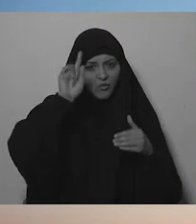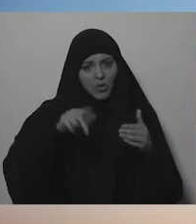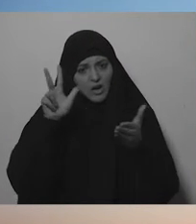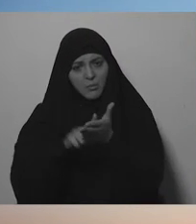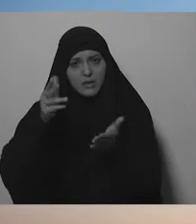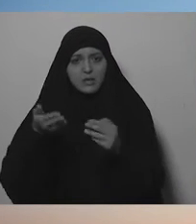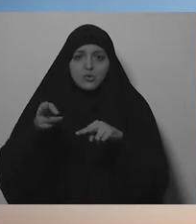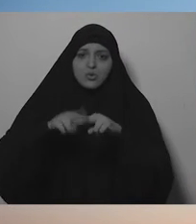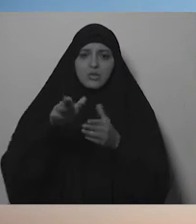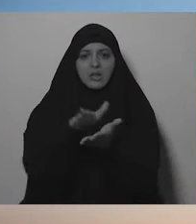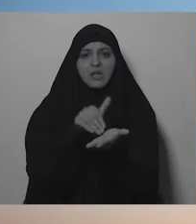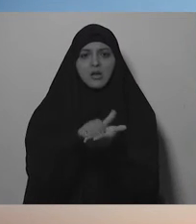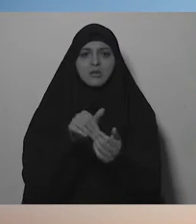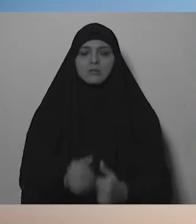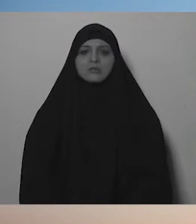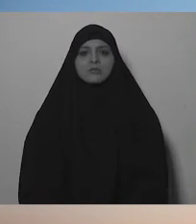on the terrain.